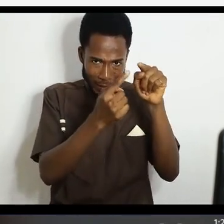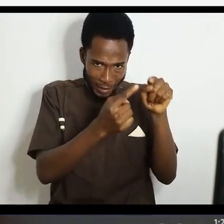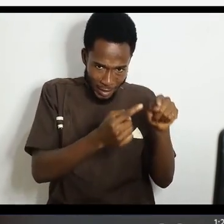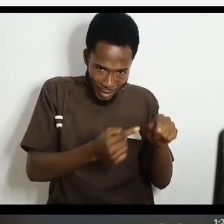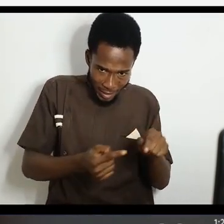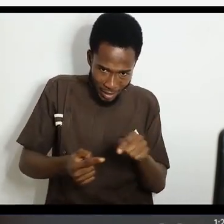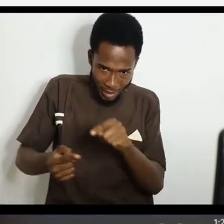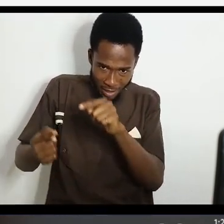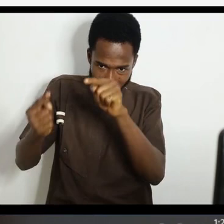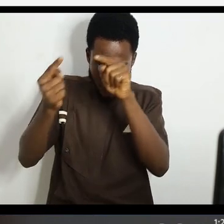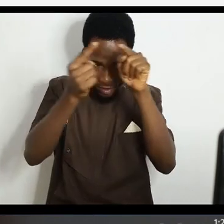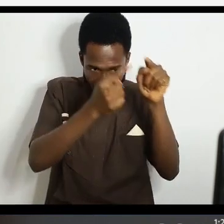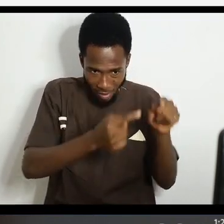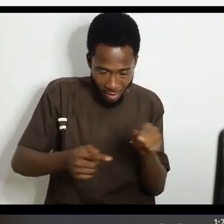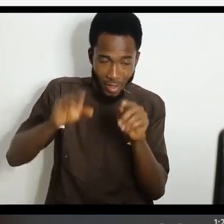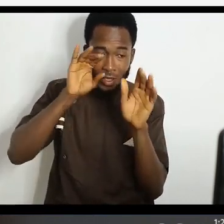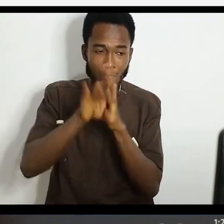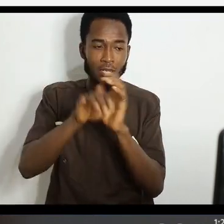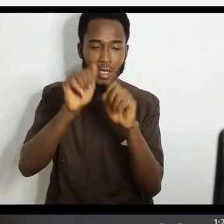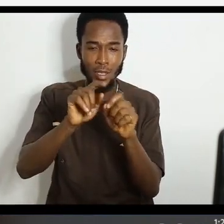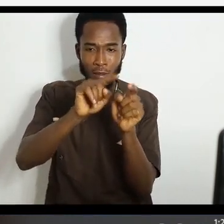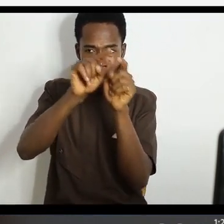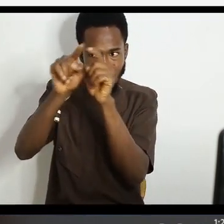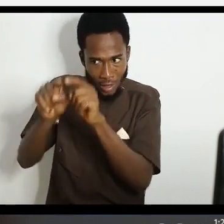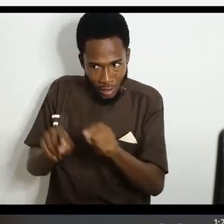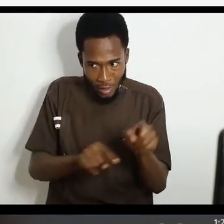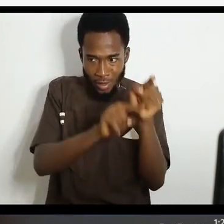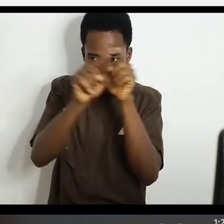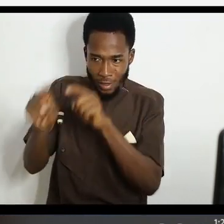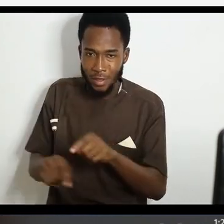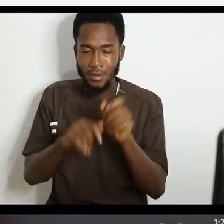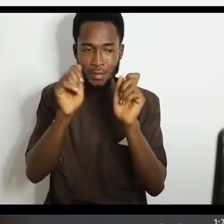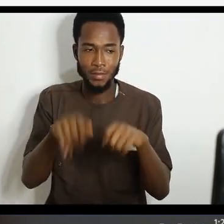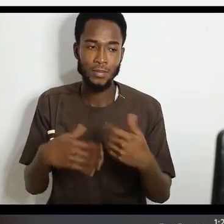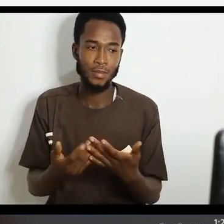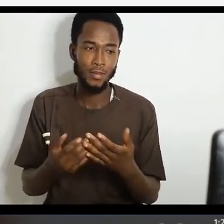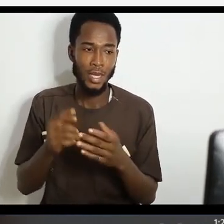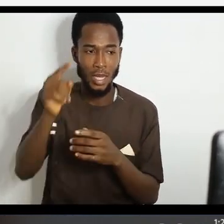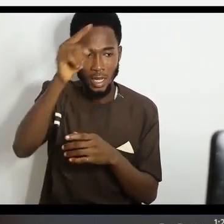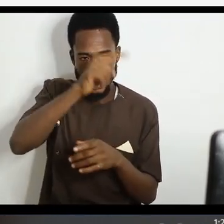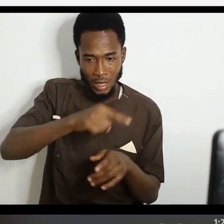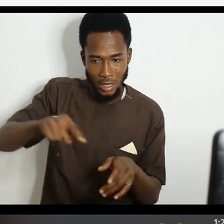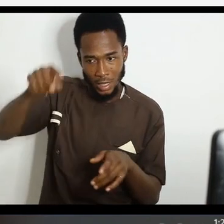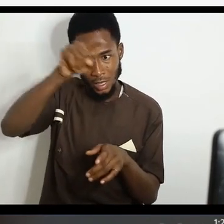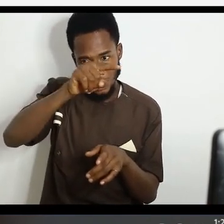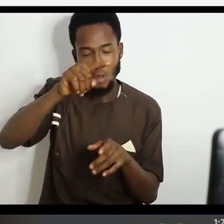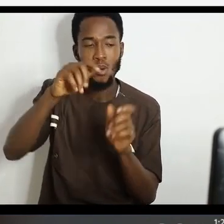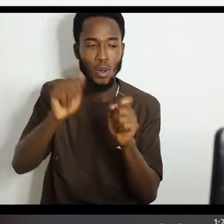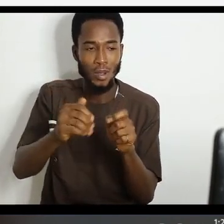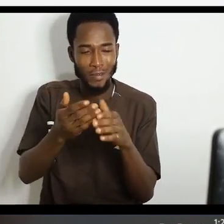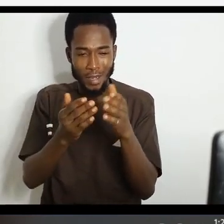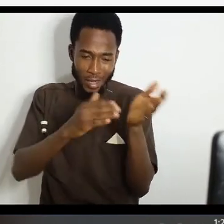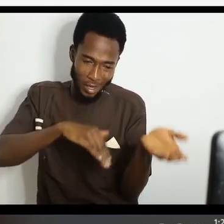either rotating the picture from left to right. You can use this circle to rotate your picture from